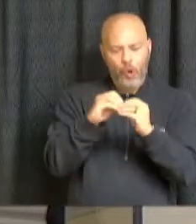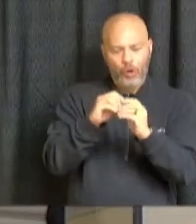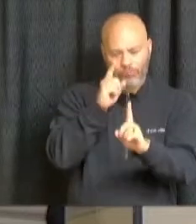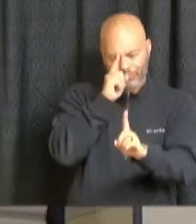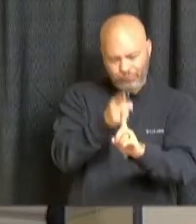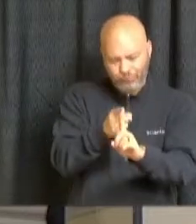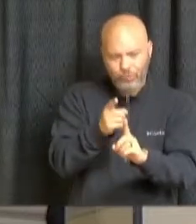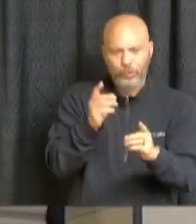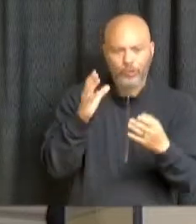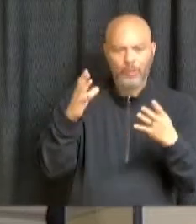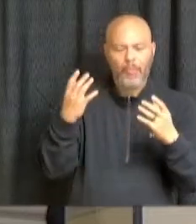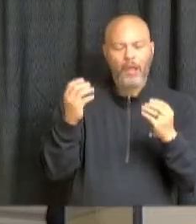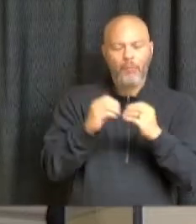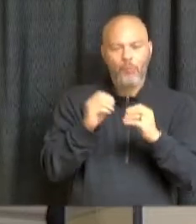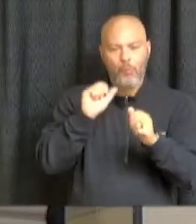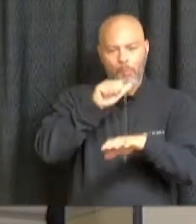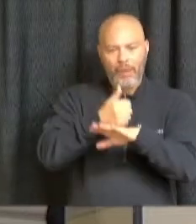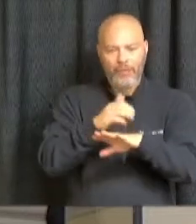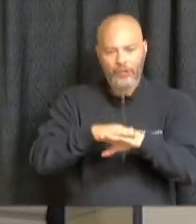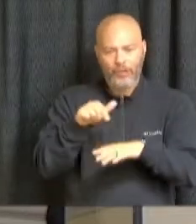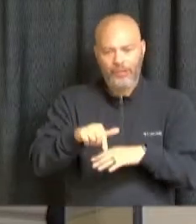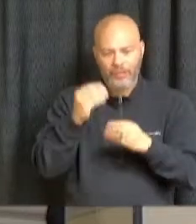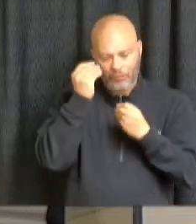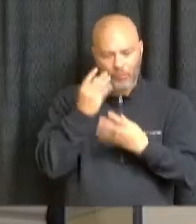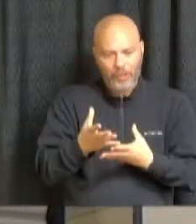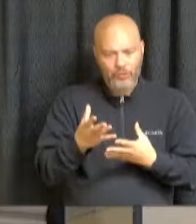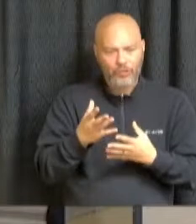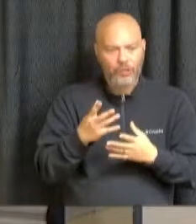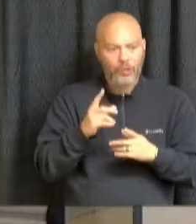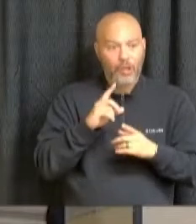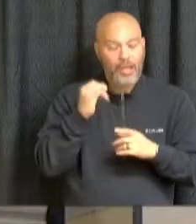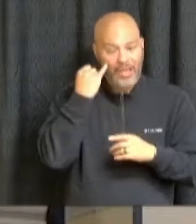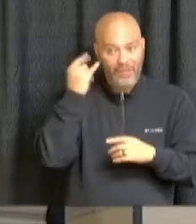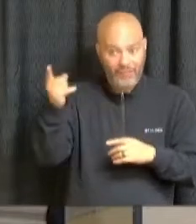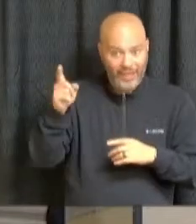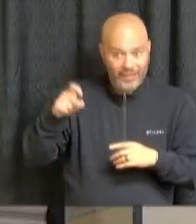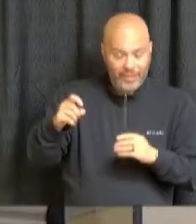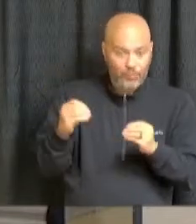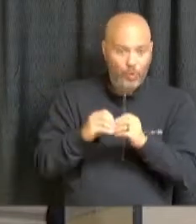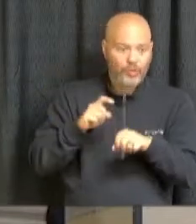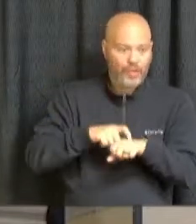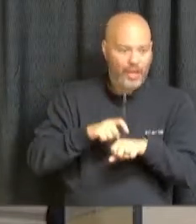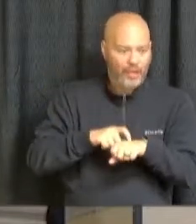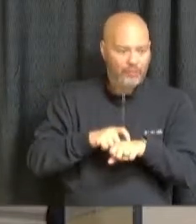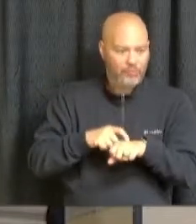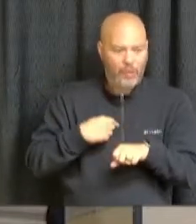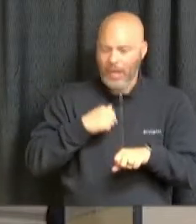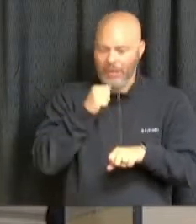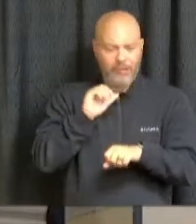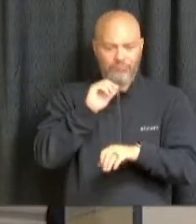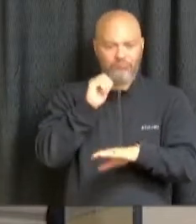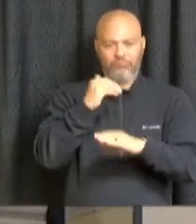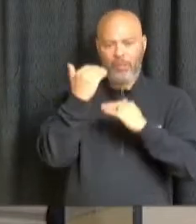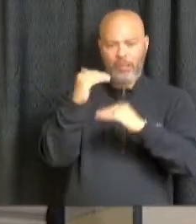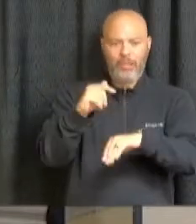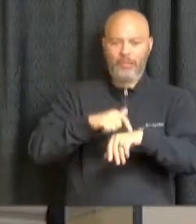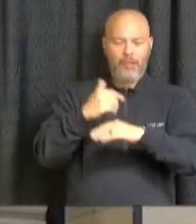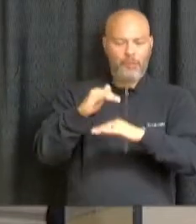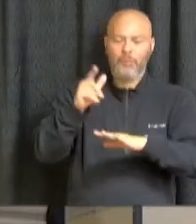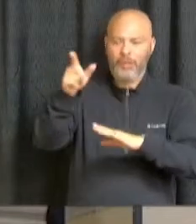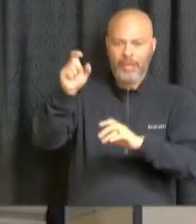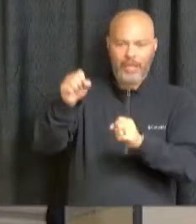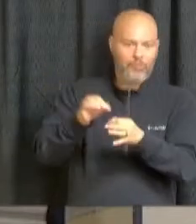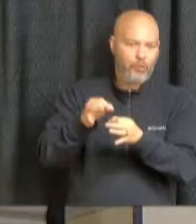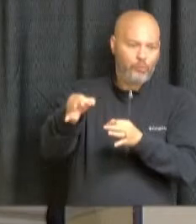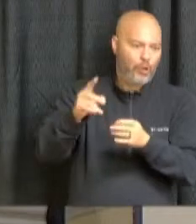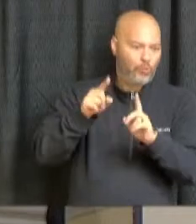and based on these. So once it got to their area, if they needed more time, I didn't set a time on this. They could